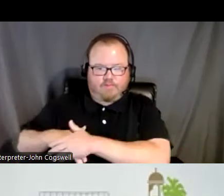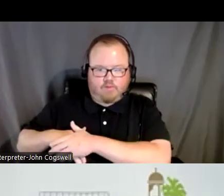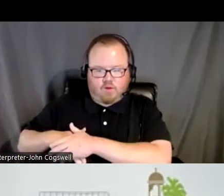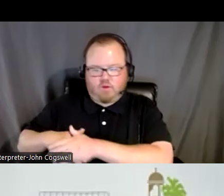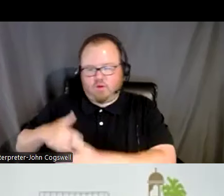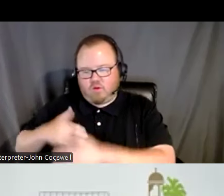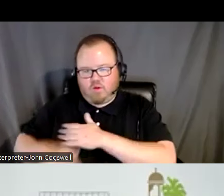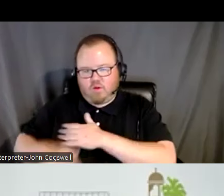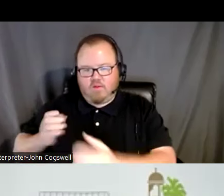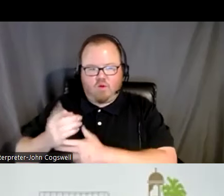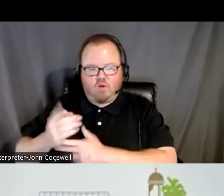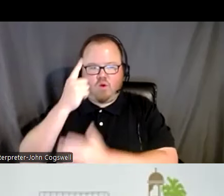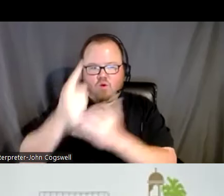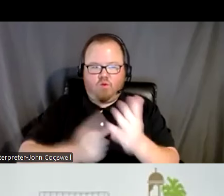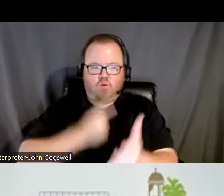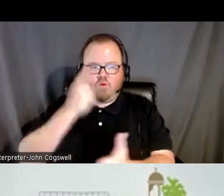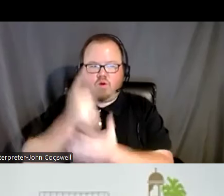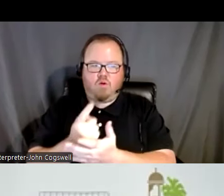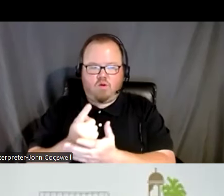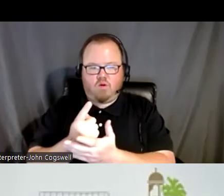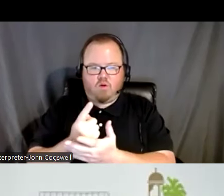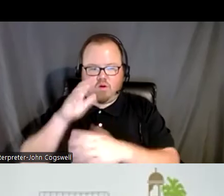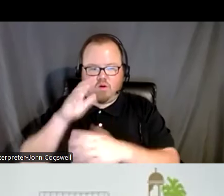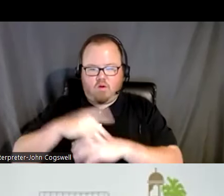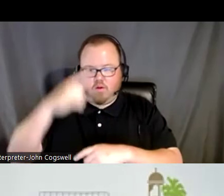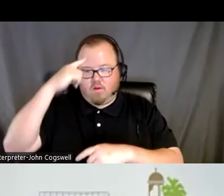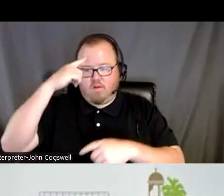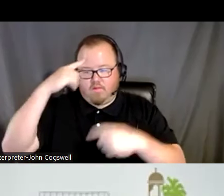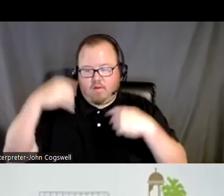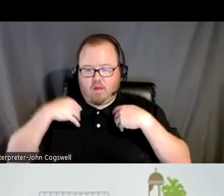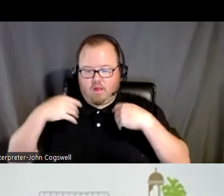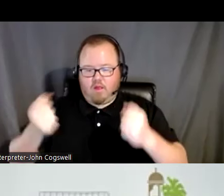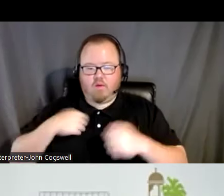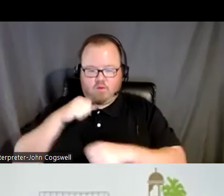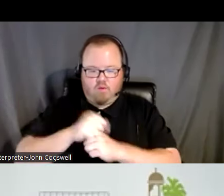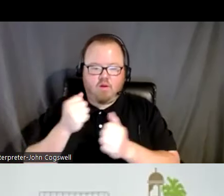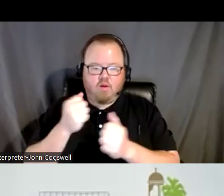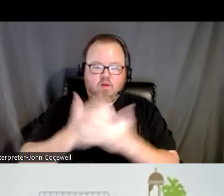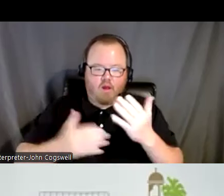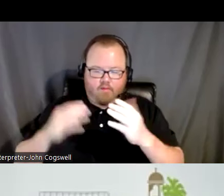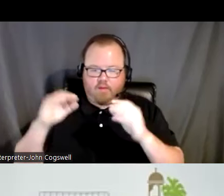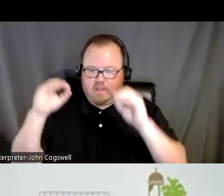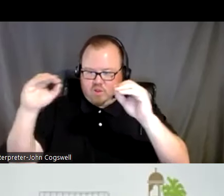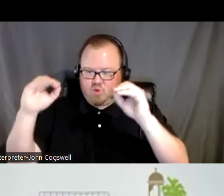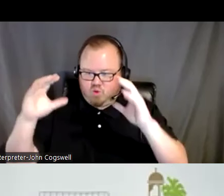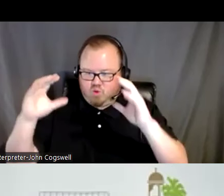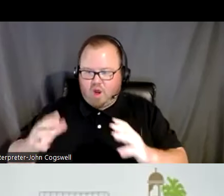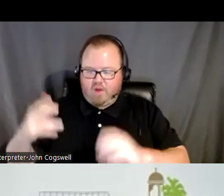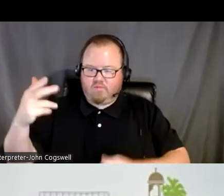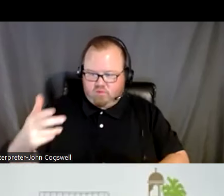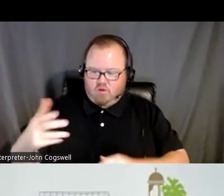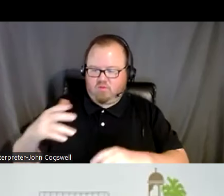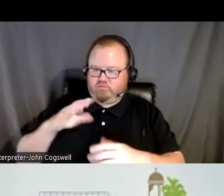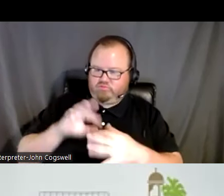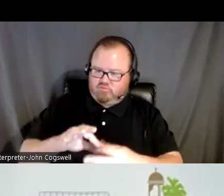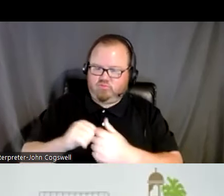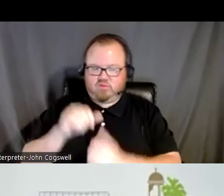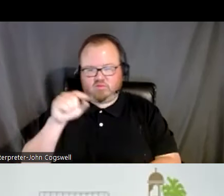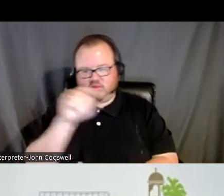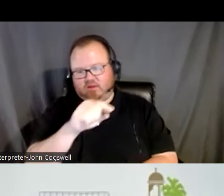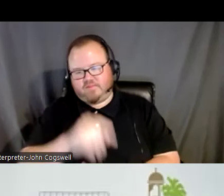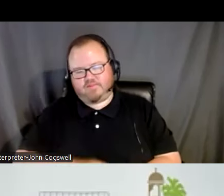go through a minimum of an hour on mental health. So we've been working with some firearm instructors about that. Been working